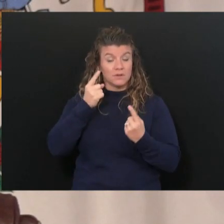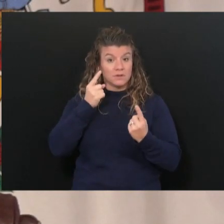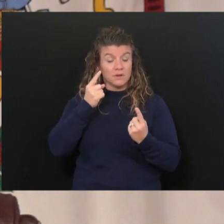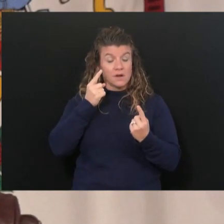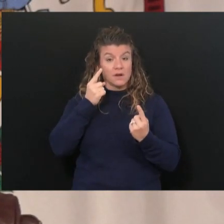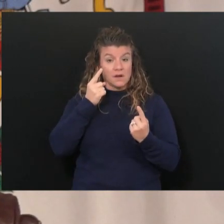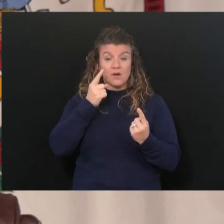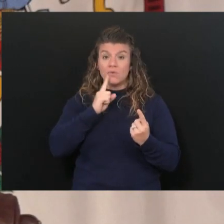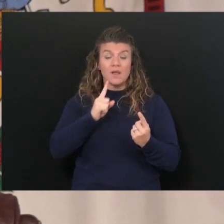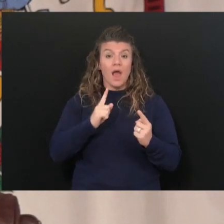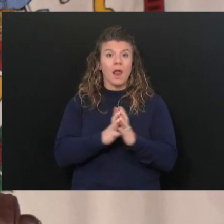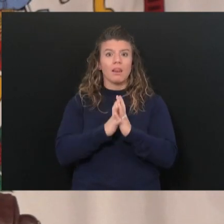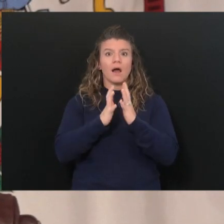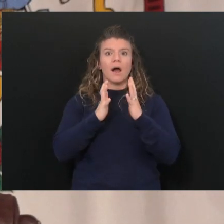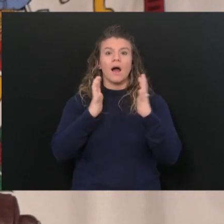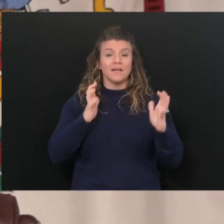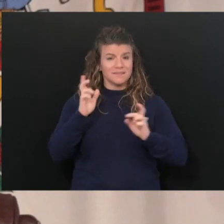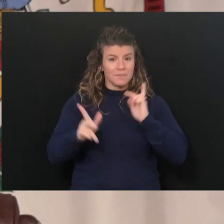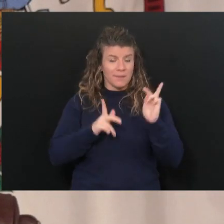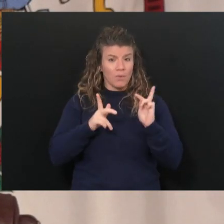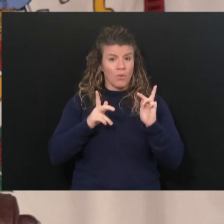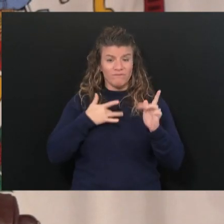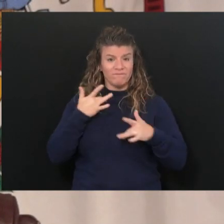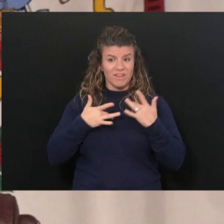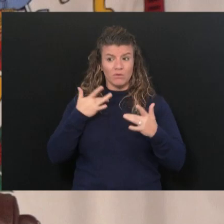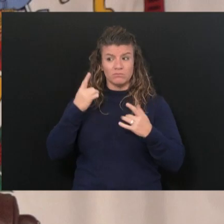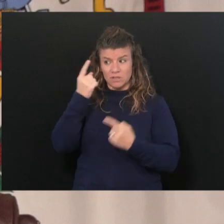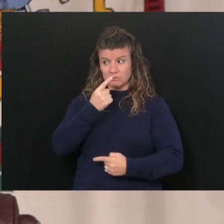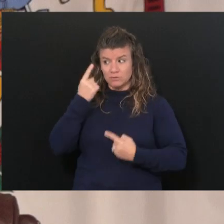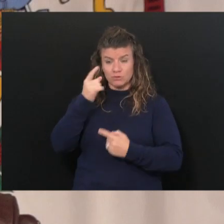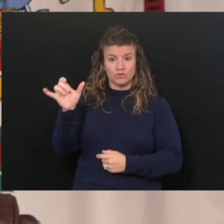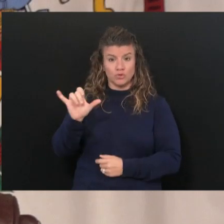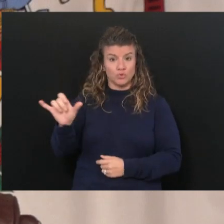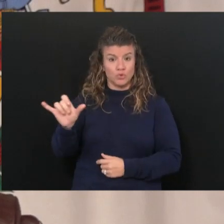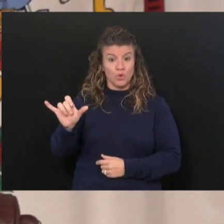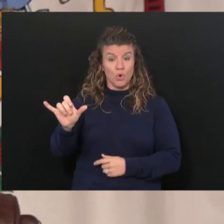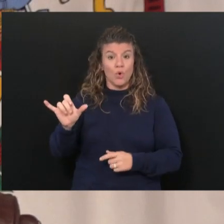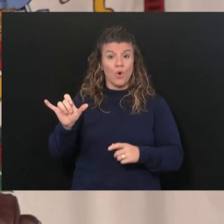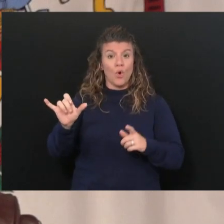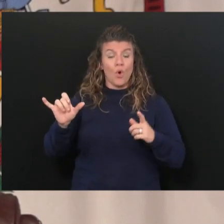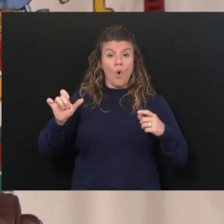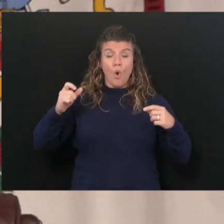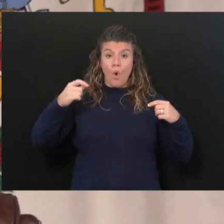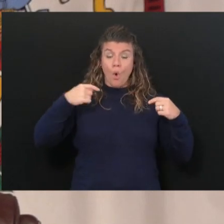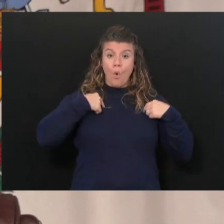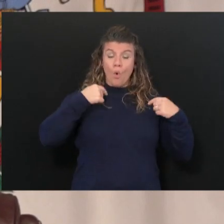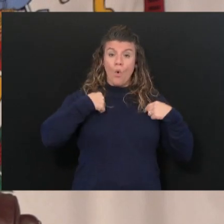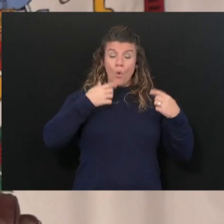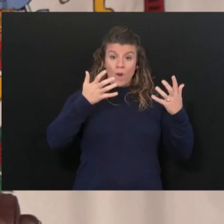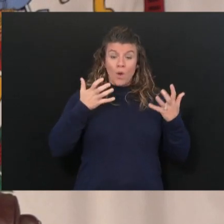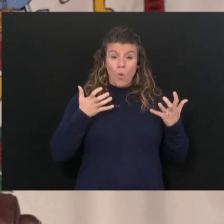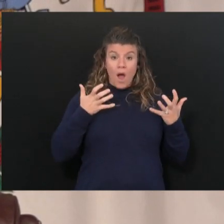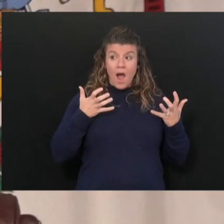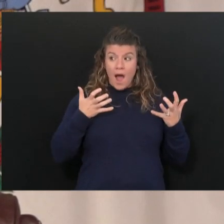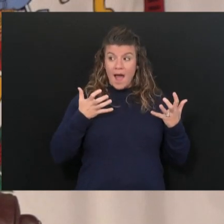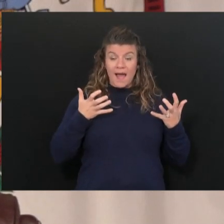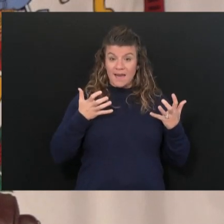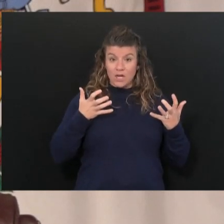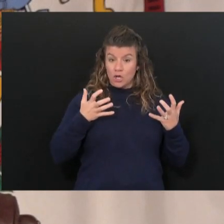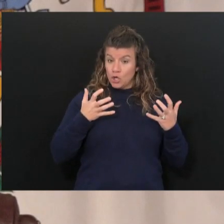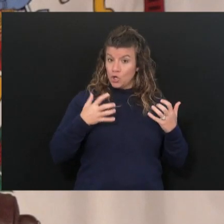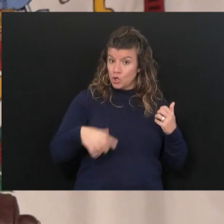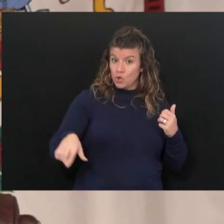Lots and lots of people have concern. We want you to be able to